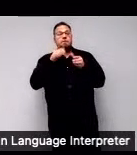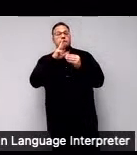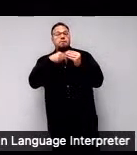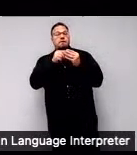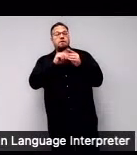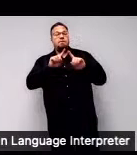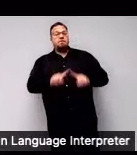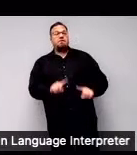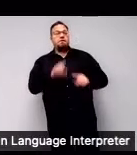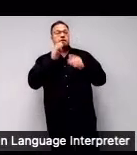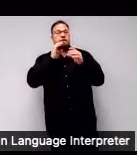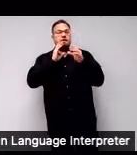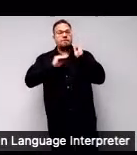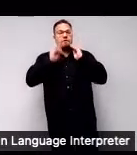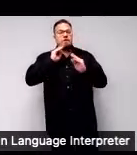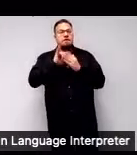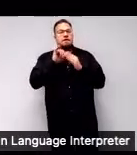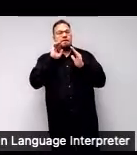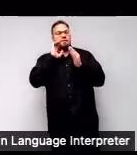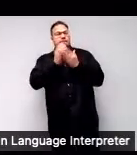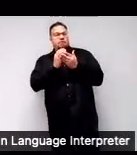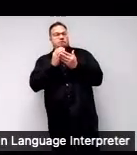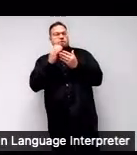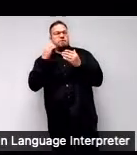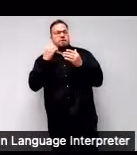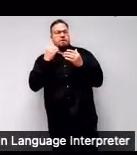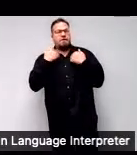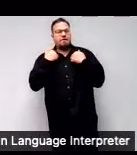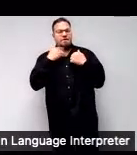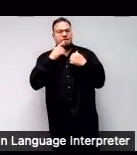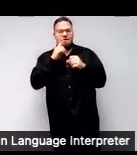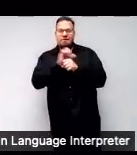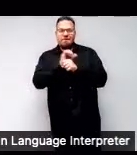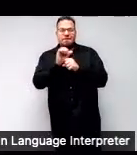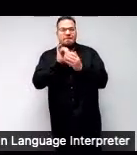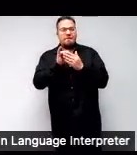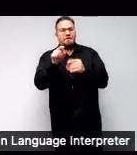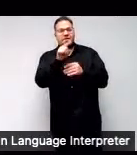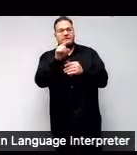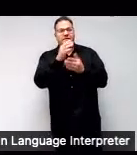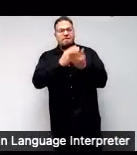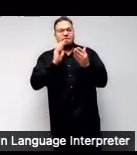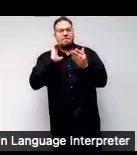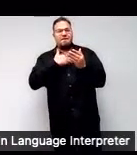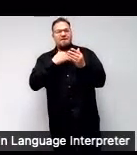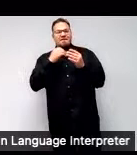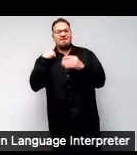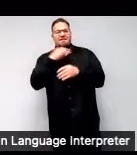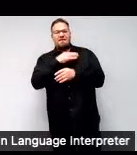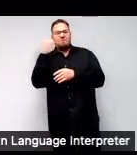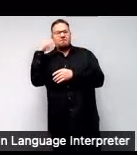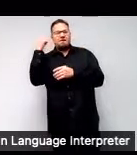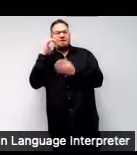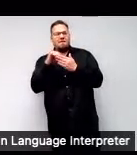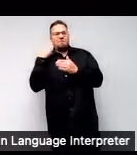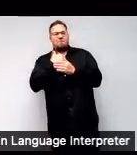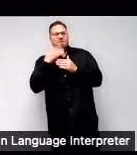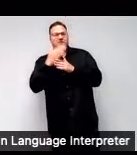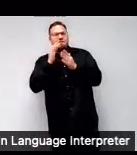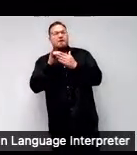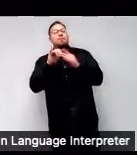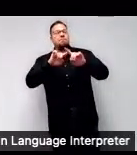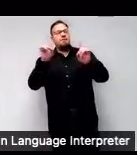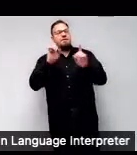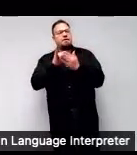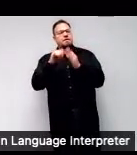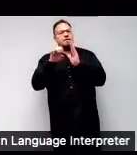through pictures. And I have hundreds of them, literally. It drives some of our staff crazy because I always share them. But these are some